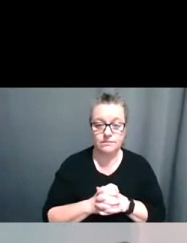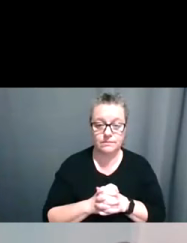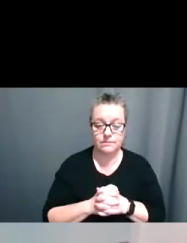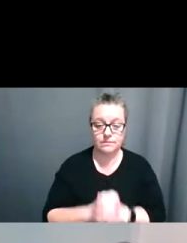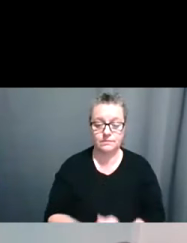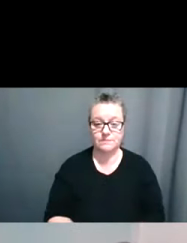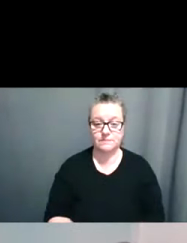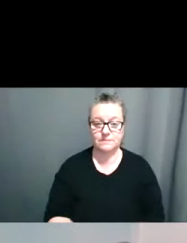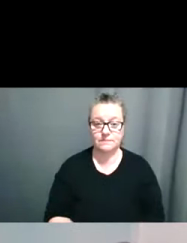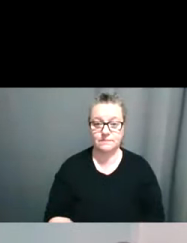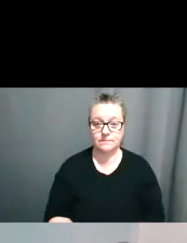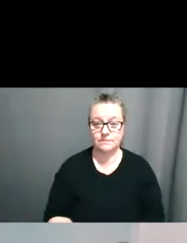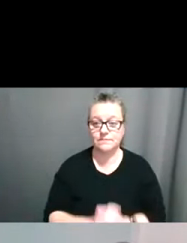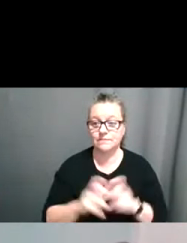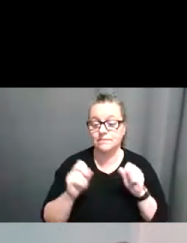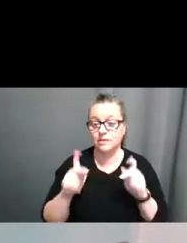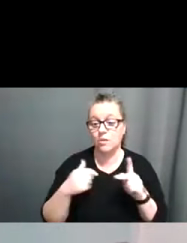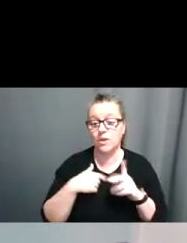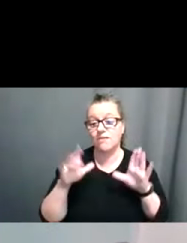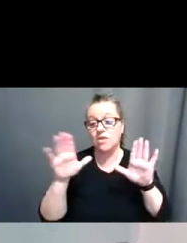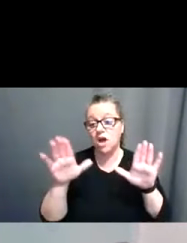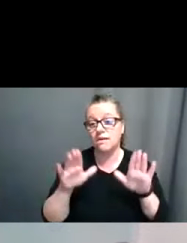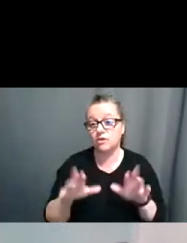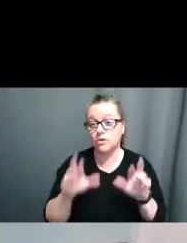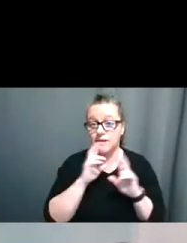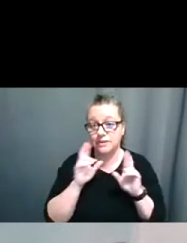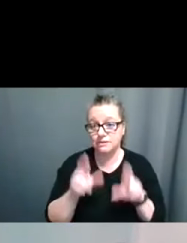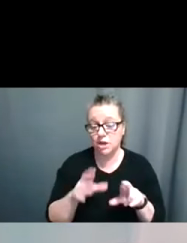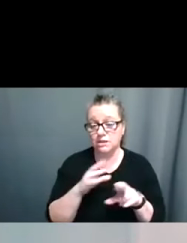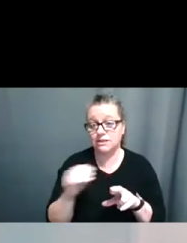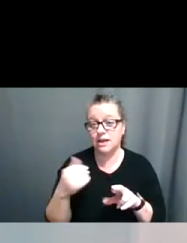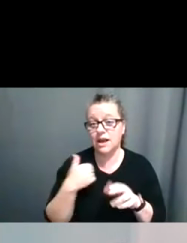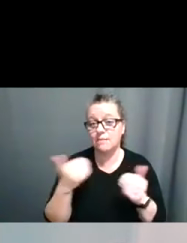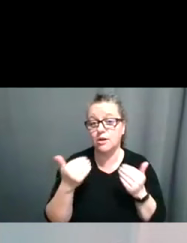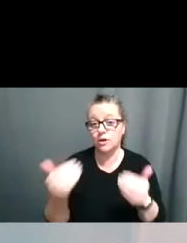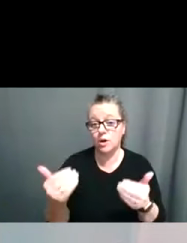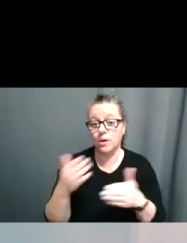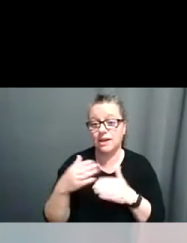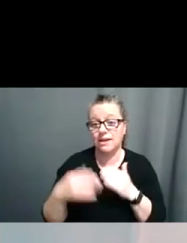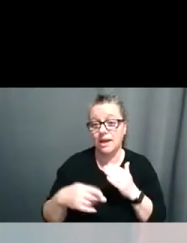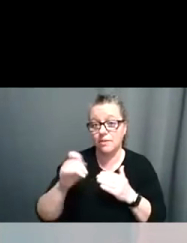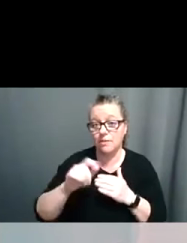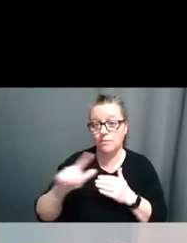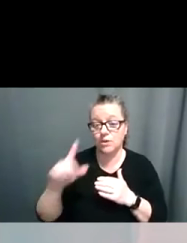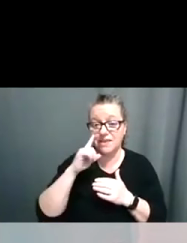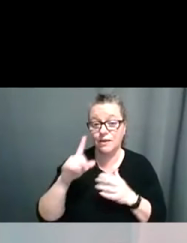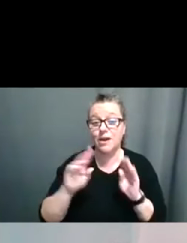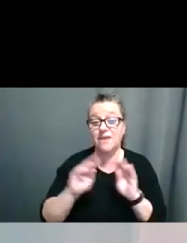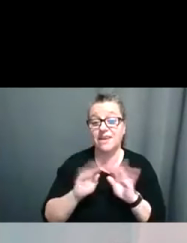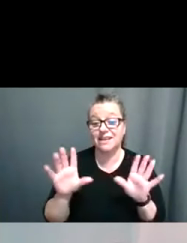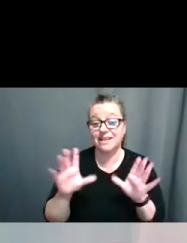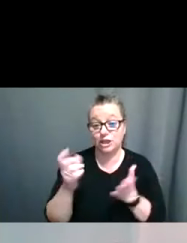All right, well, we have a lot of really great responses here, and I'm going to go ahead and end polling because I think we have a clear winner here.